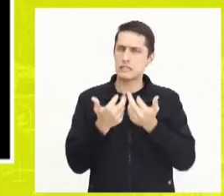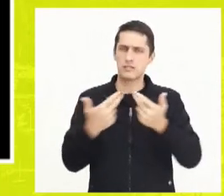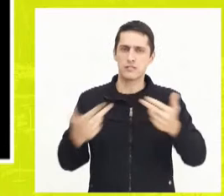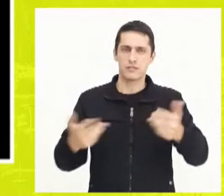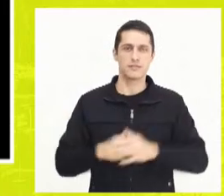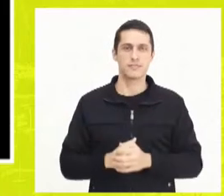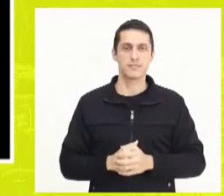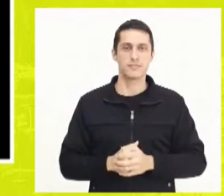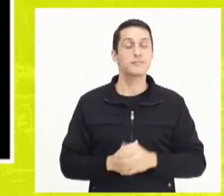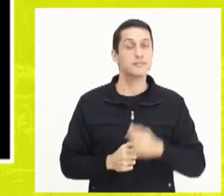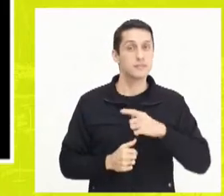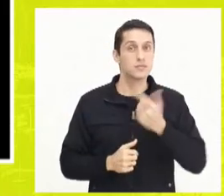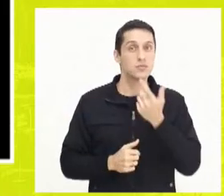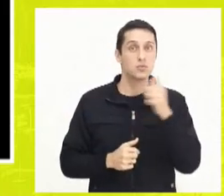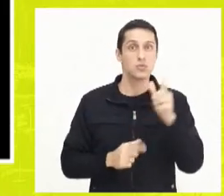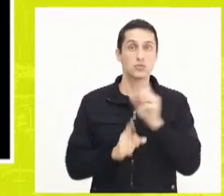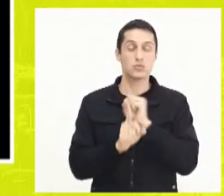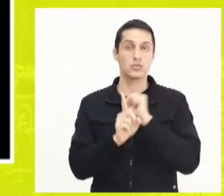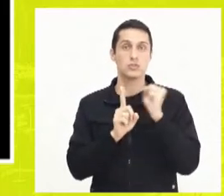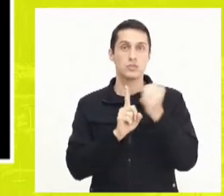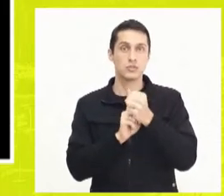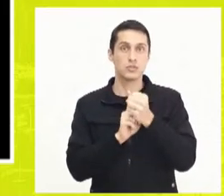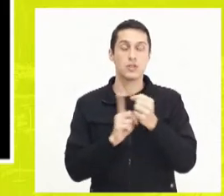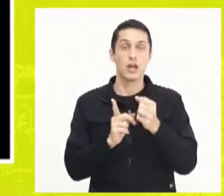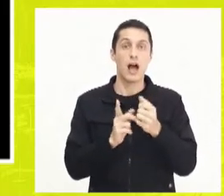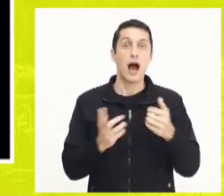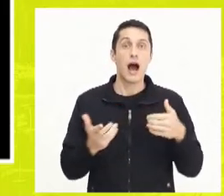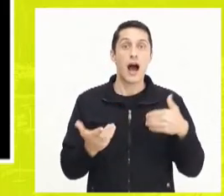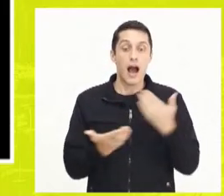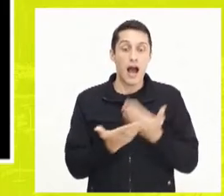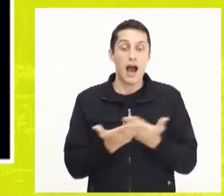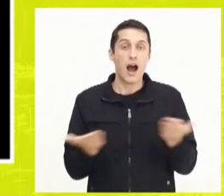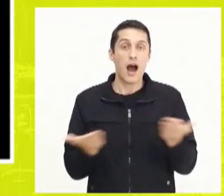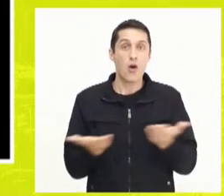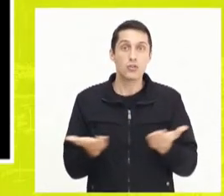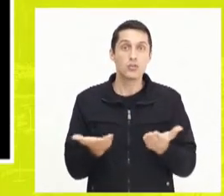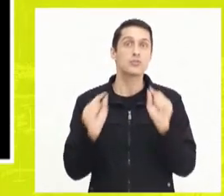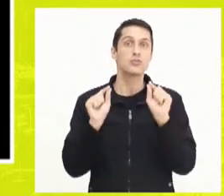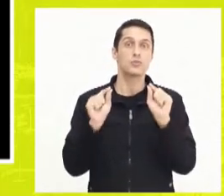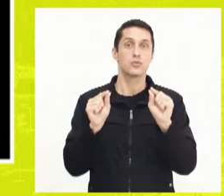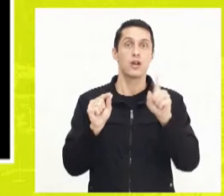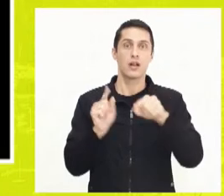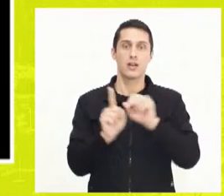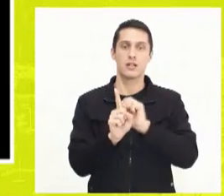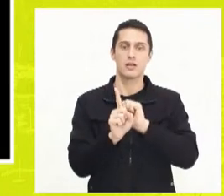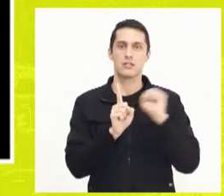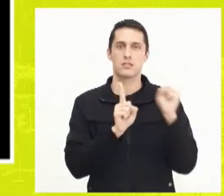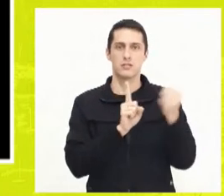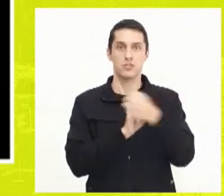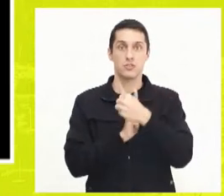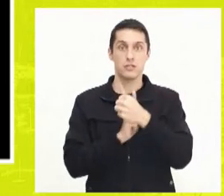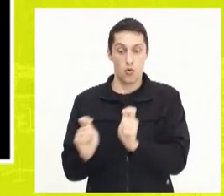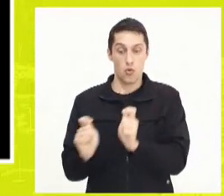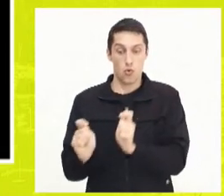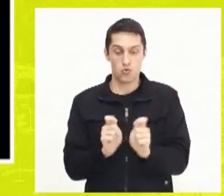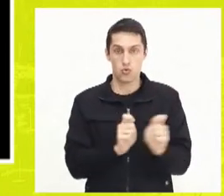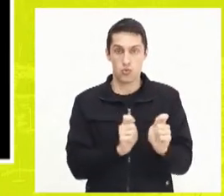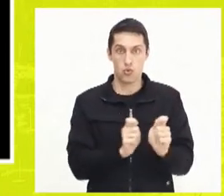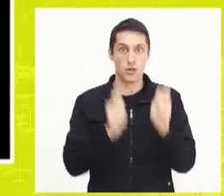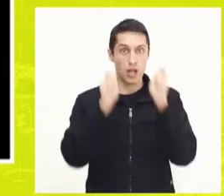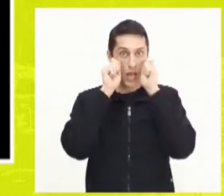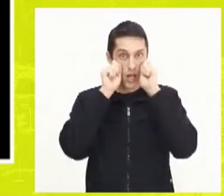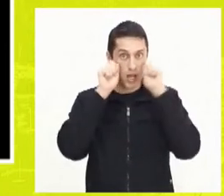then when we talk about control of fake news it is